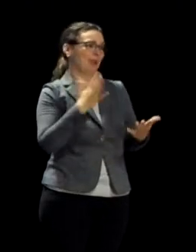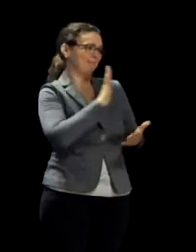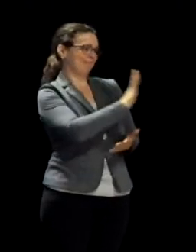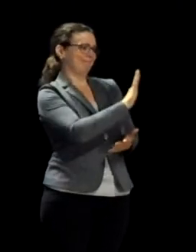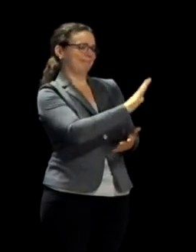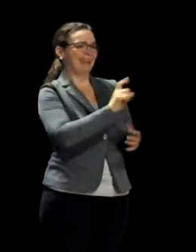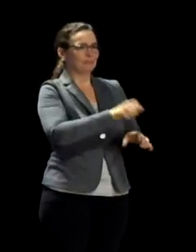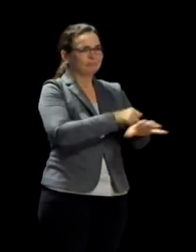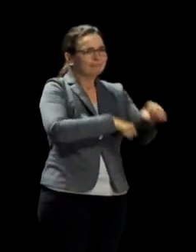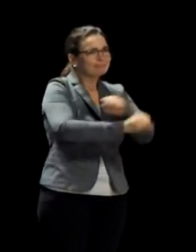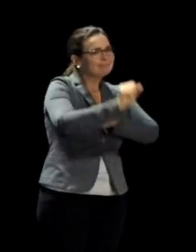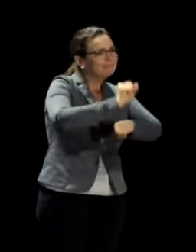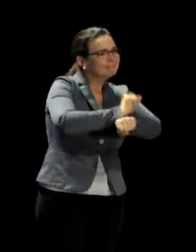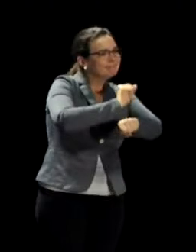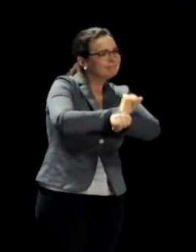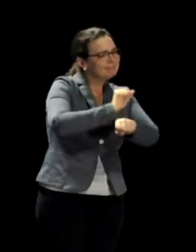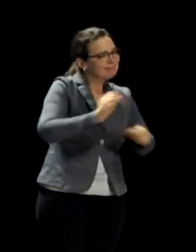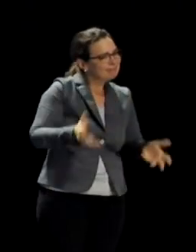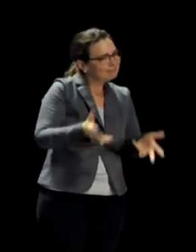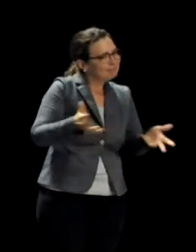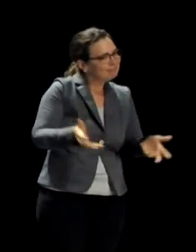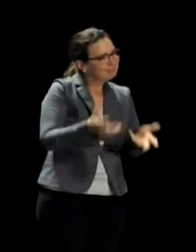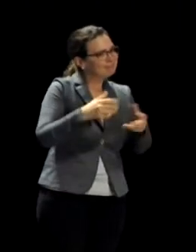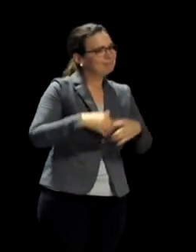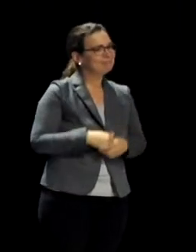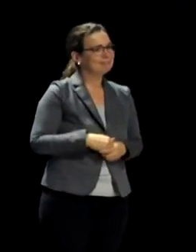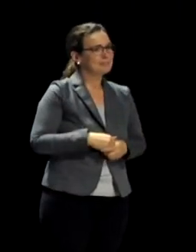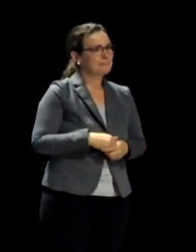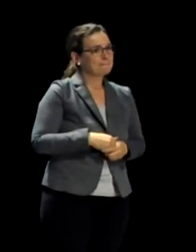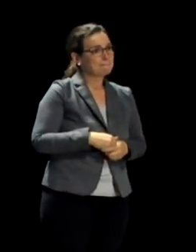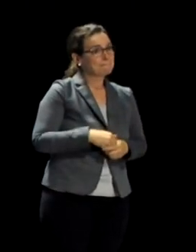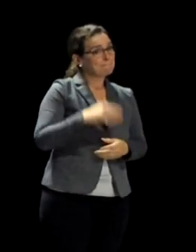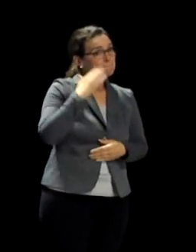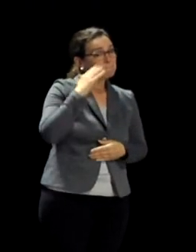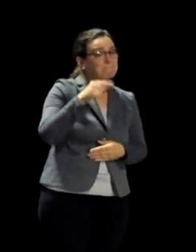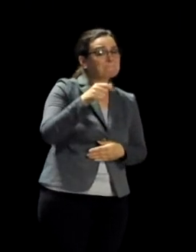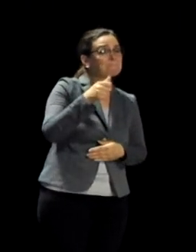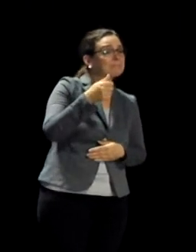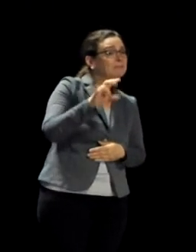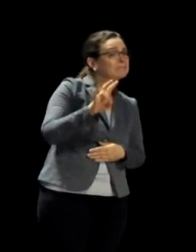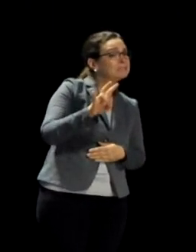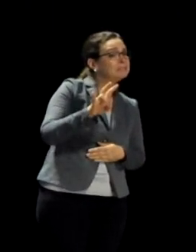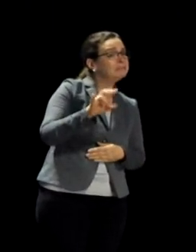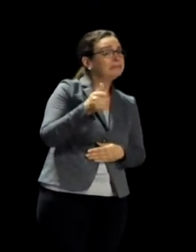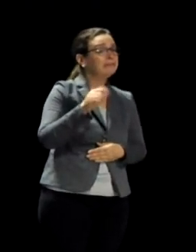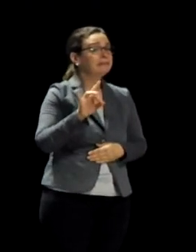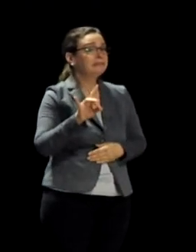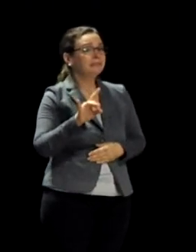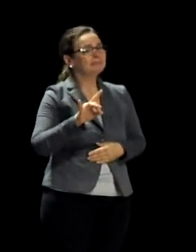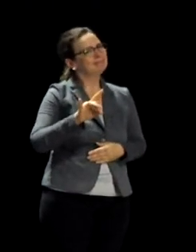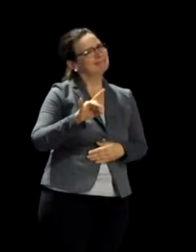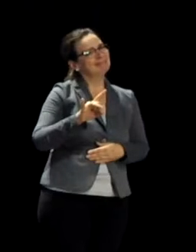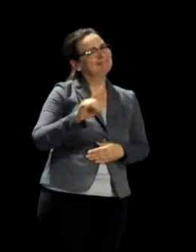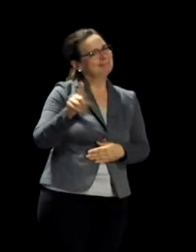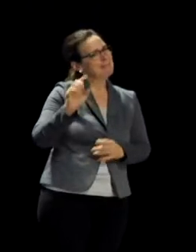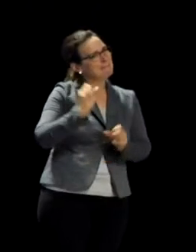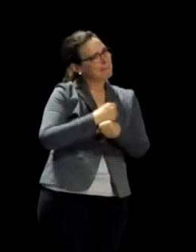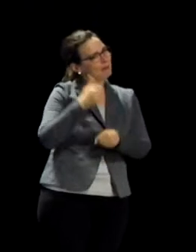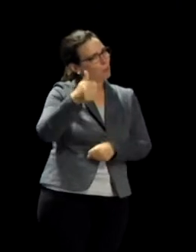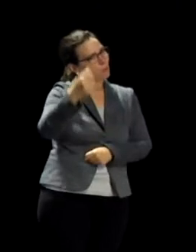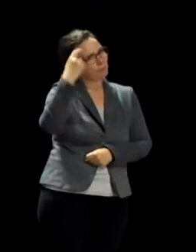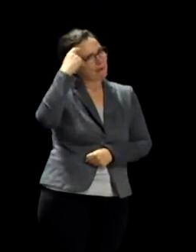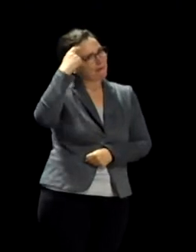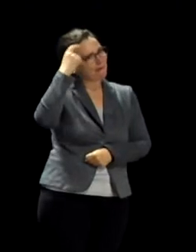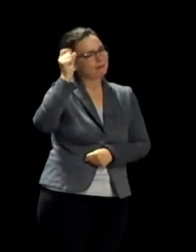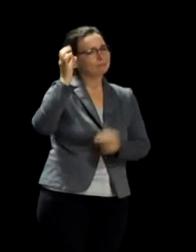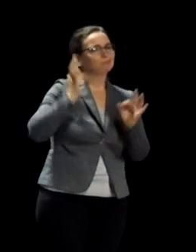this. And these aren't little kids, right? These are 17 and 18-year-olds, 19-year-olds, maybe some 16-year-olds. So